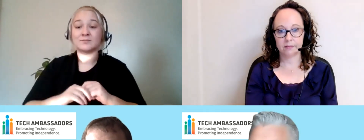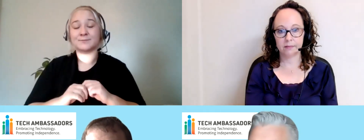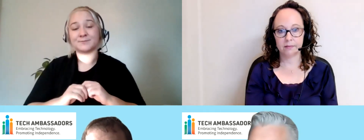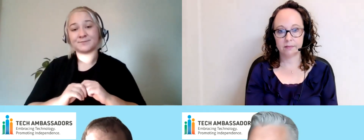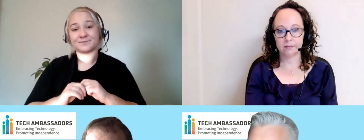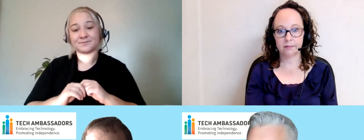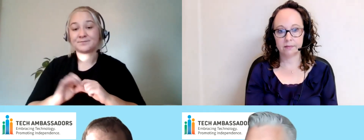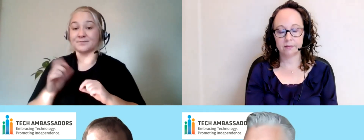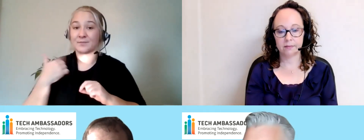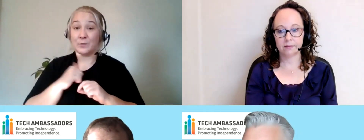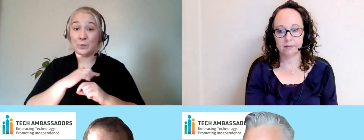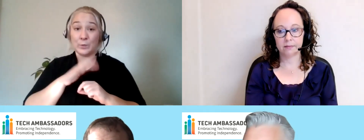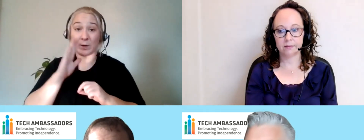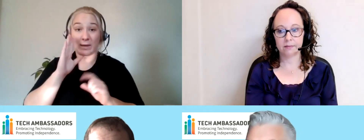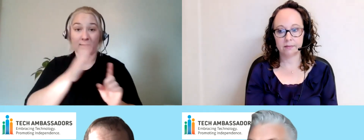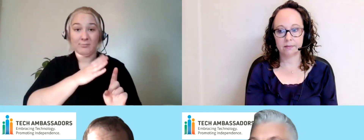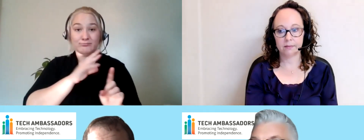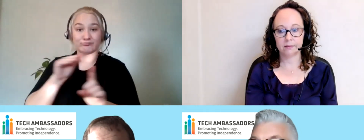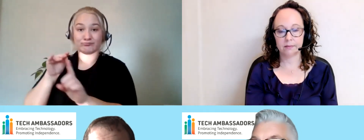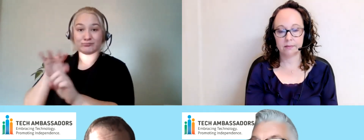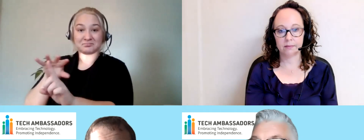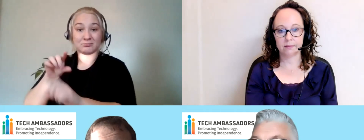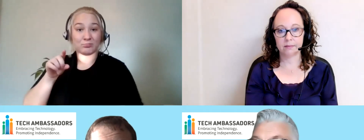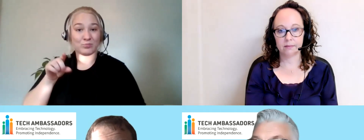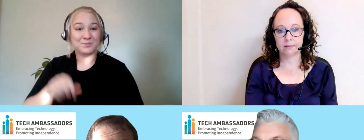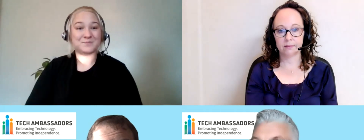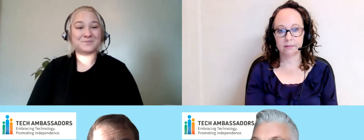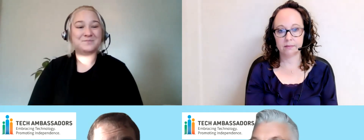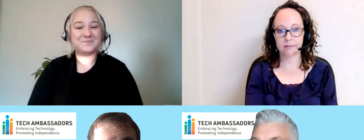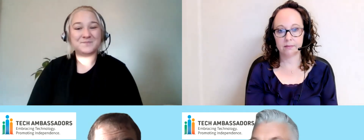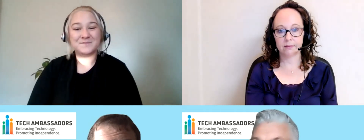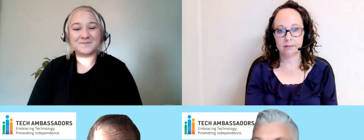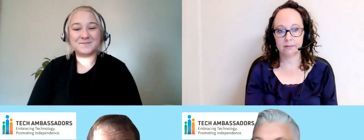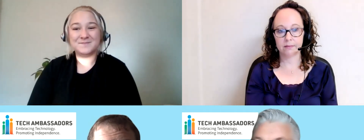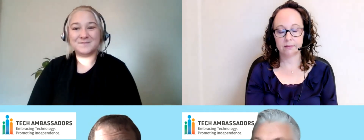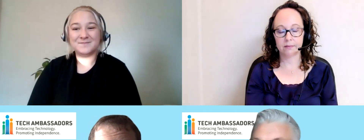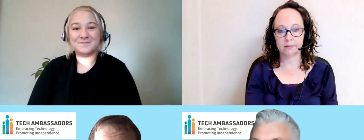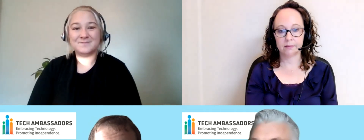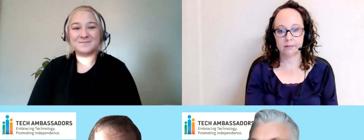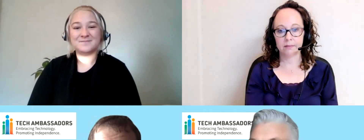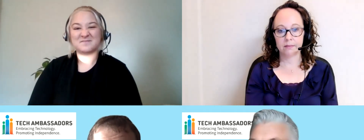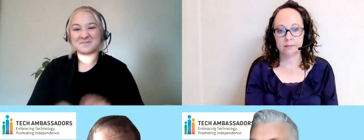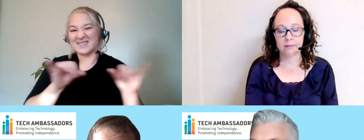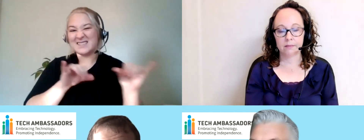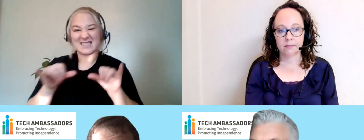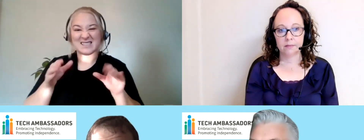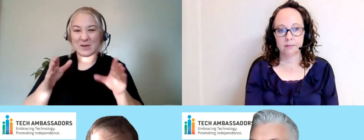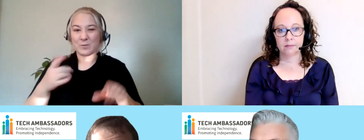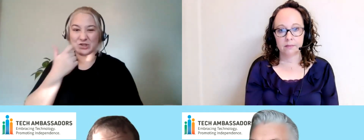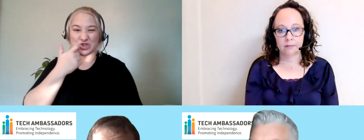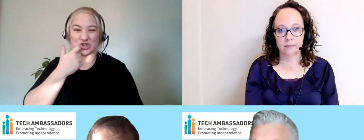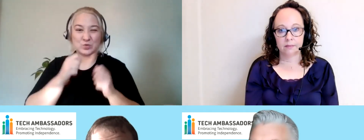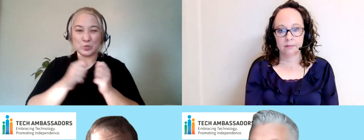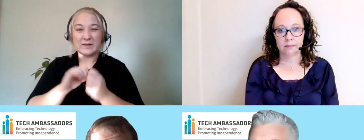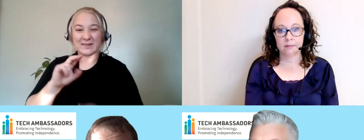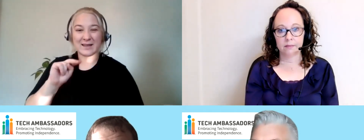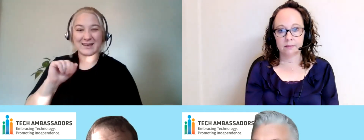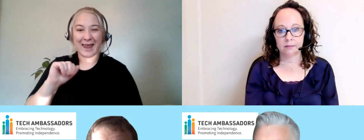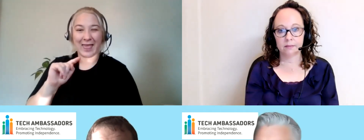and we will get you on screen here like we did Nathan.